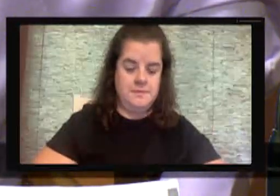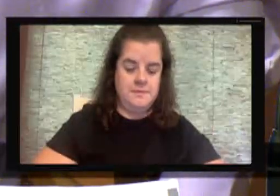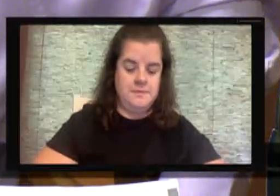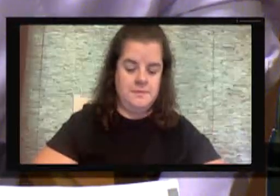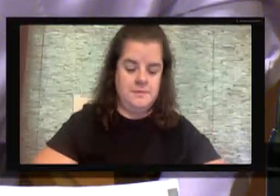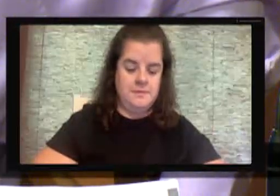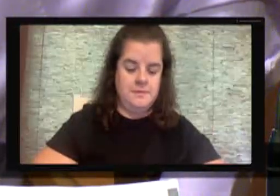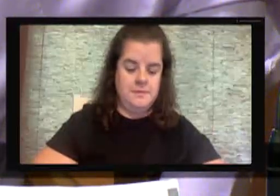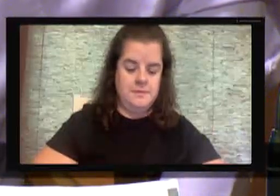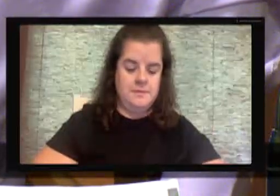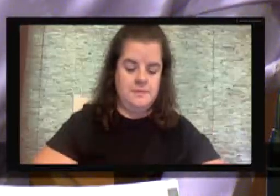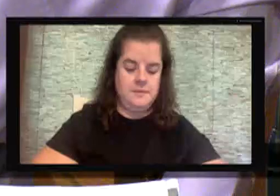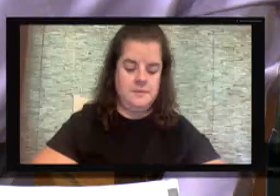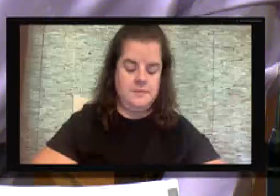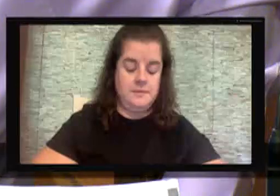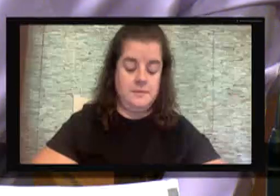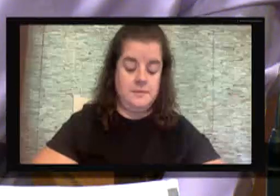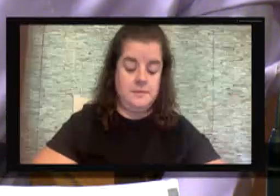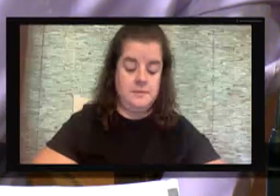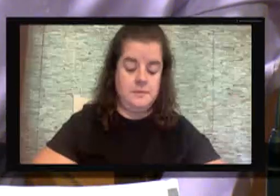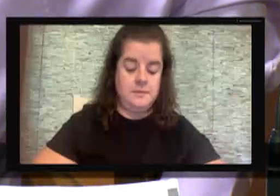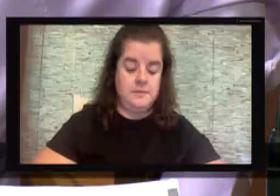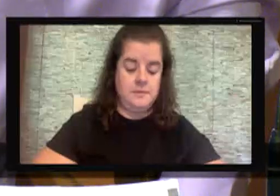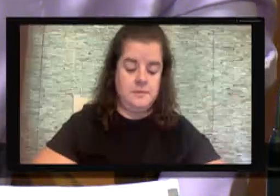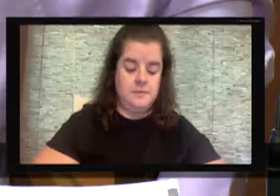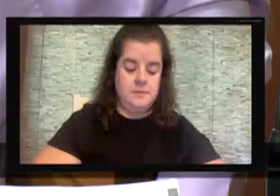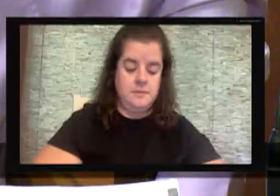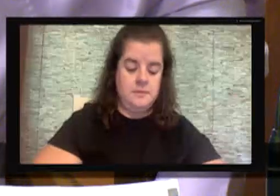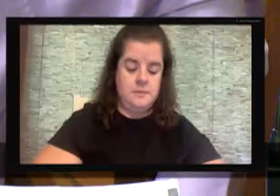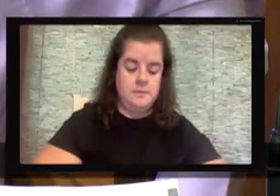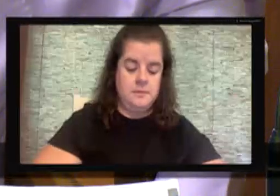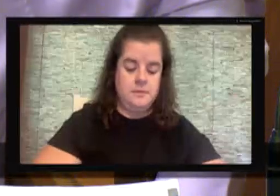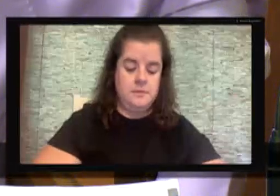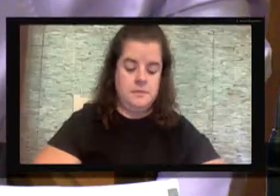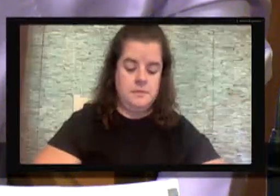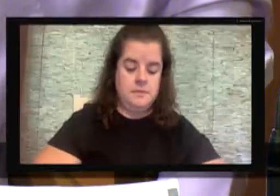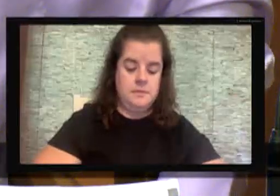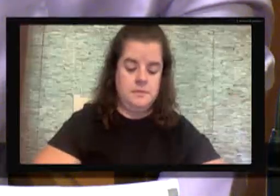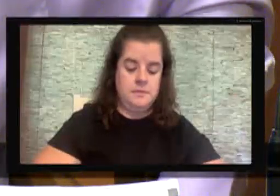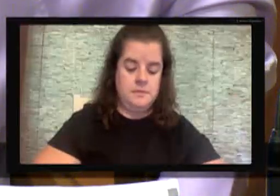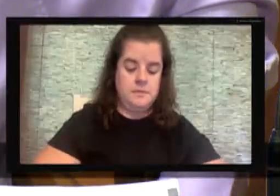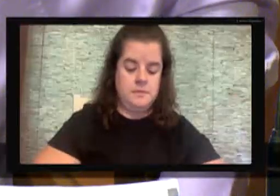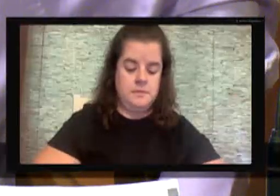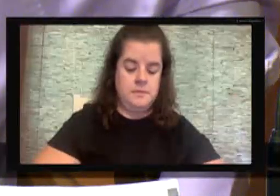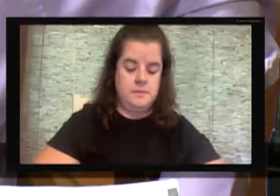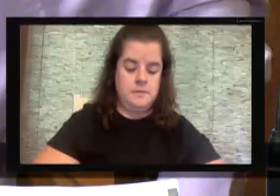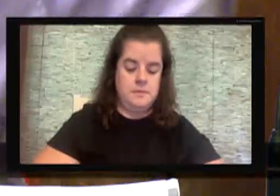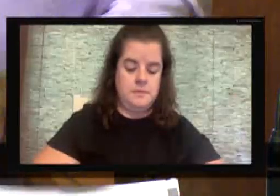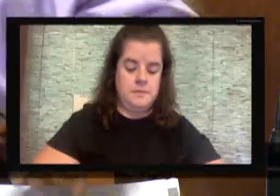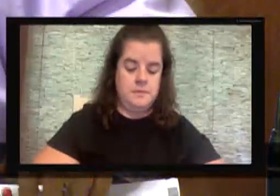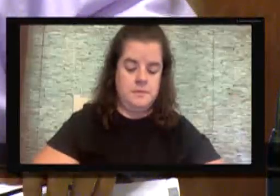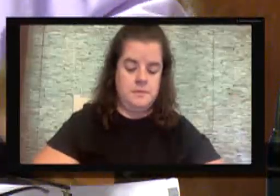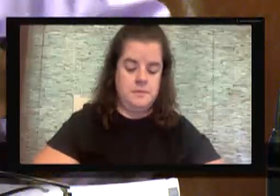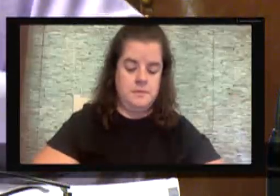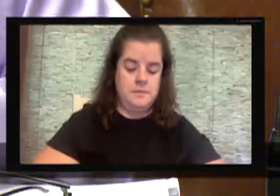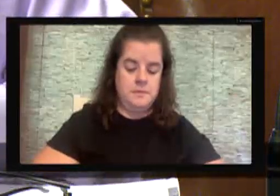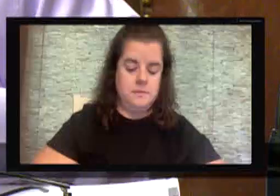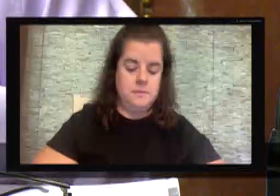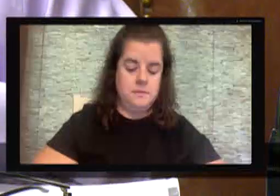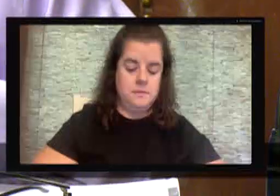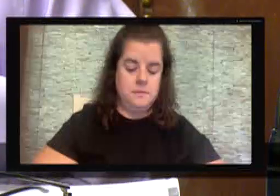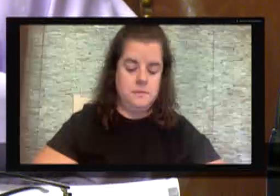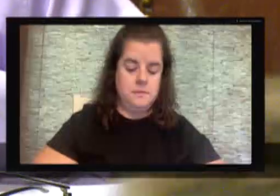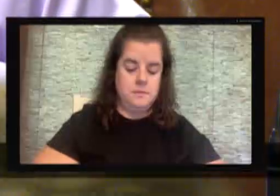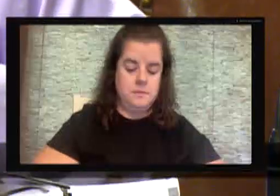Pittsburgh, there's a process that you have to go through. That process is the application process. The application process is where we vet